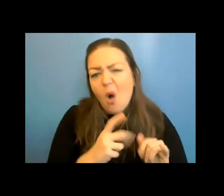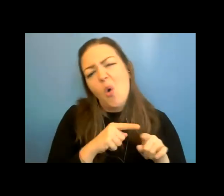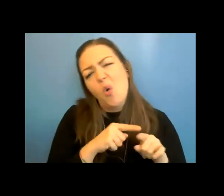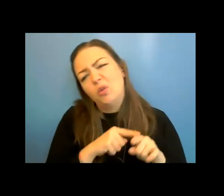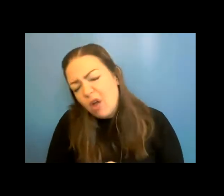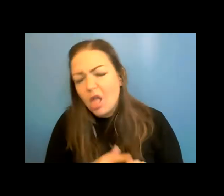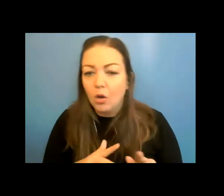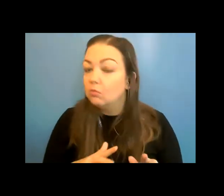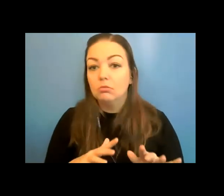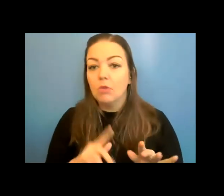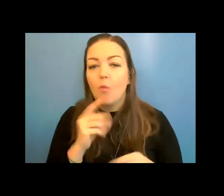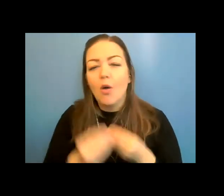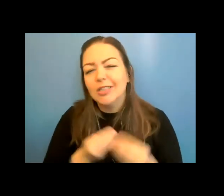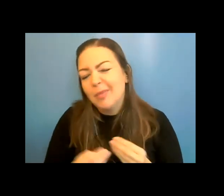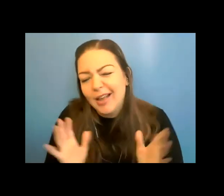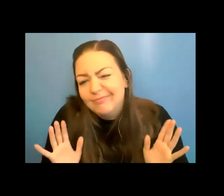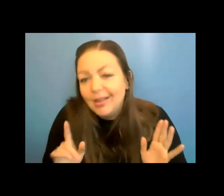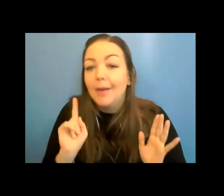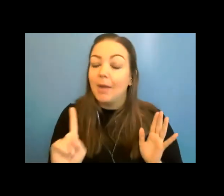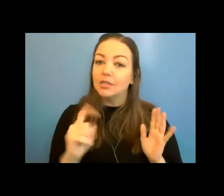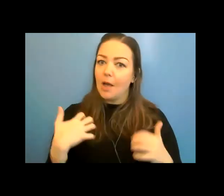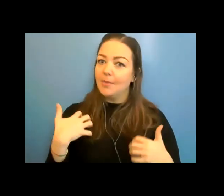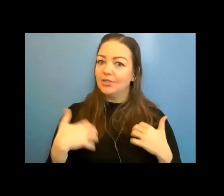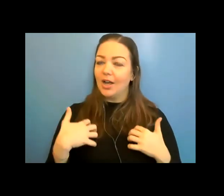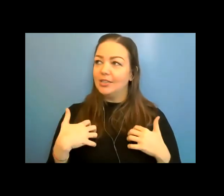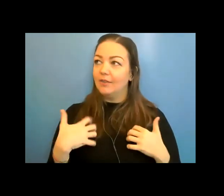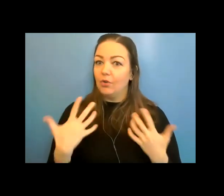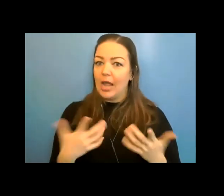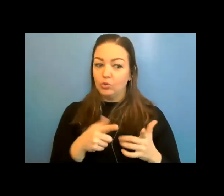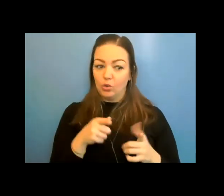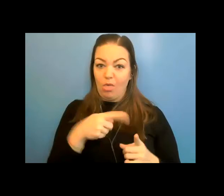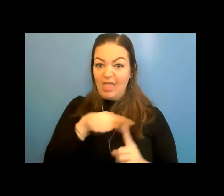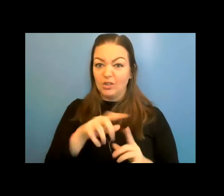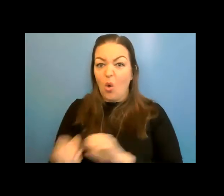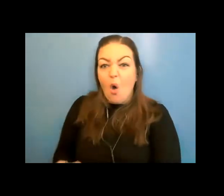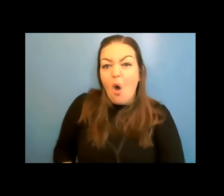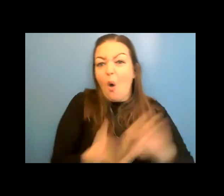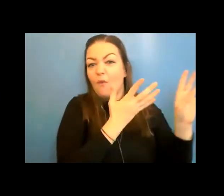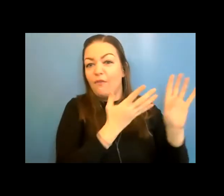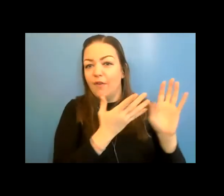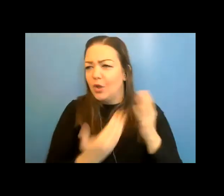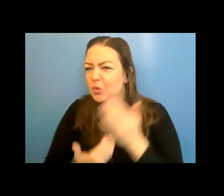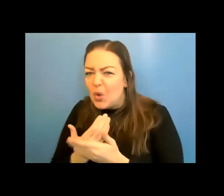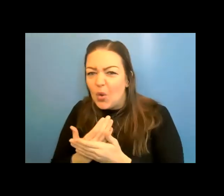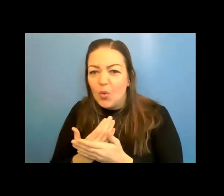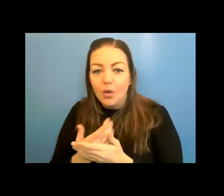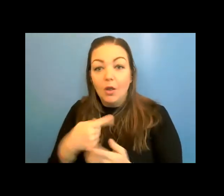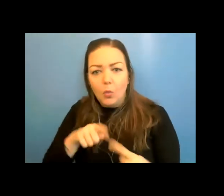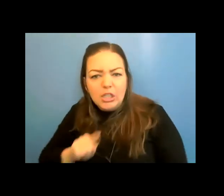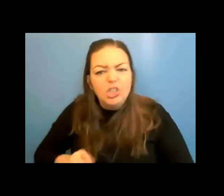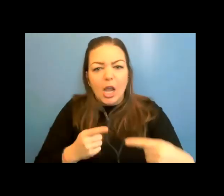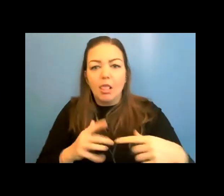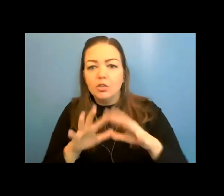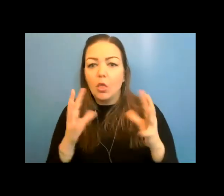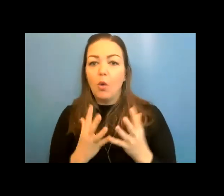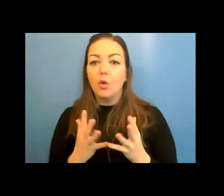I am so fizzing about the chance to rethink some of that stuff. If we're going to change and challenge the world, we have to be an example of that in action, and